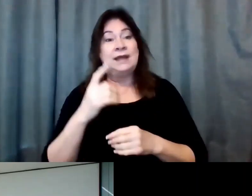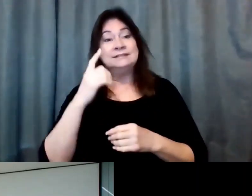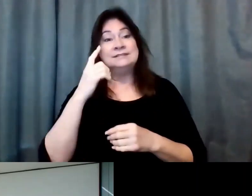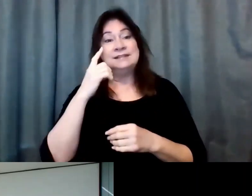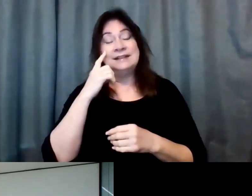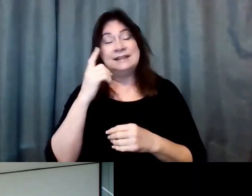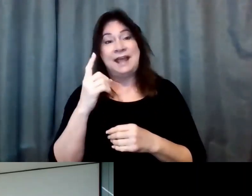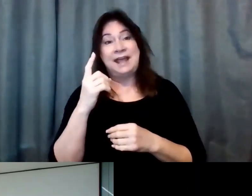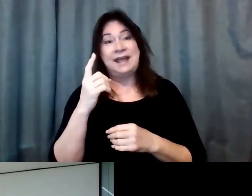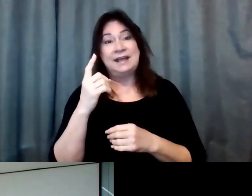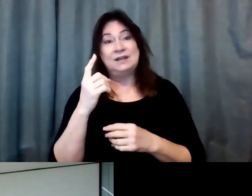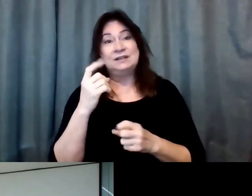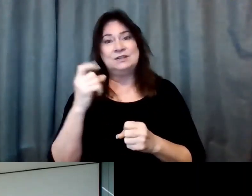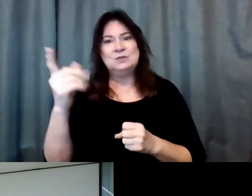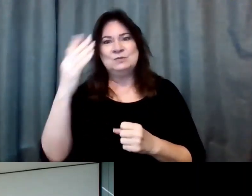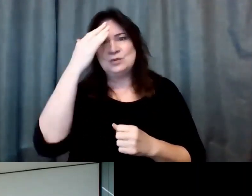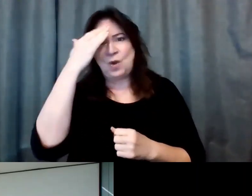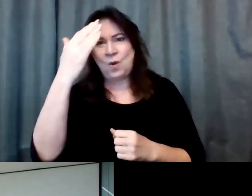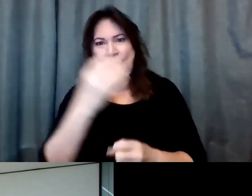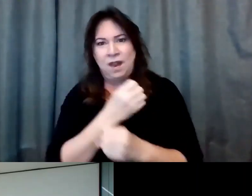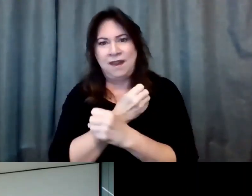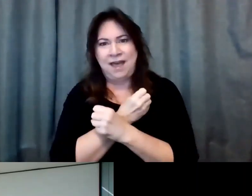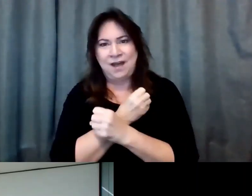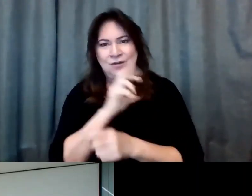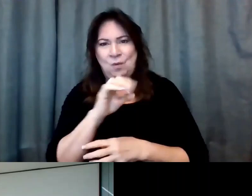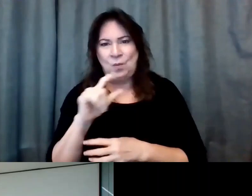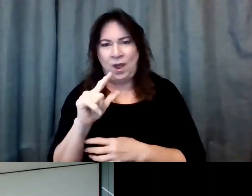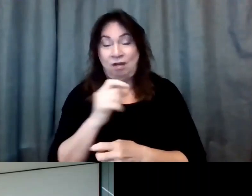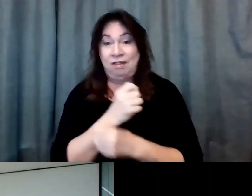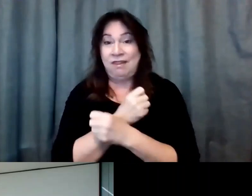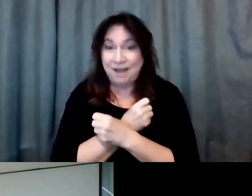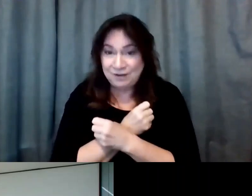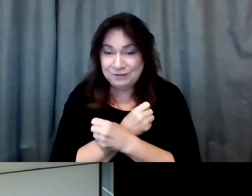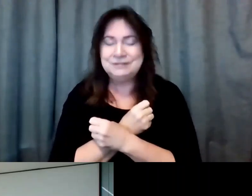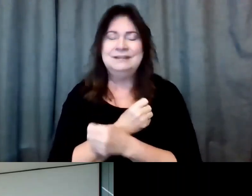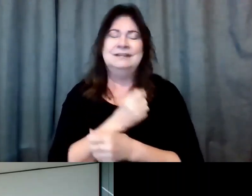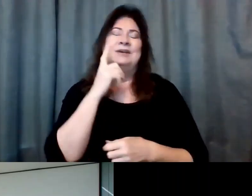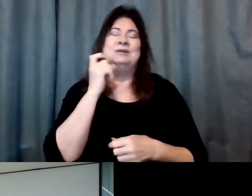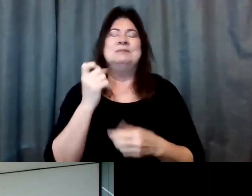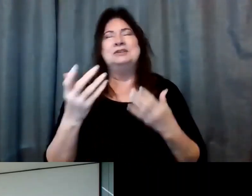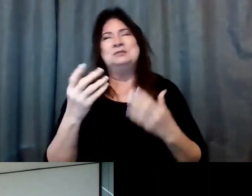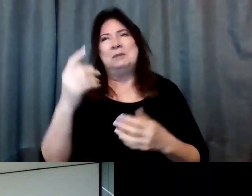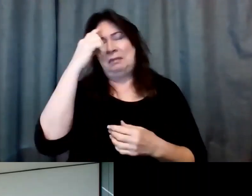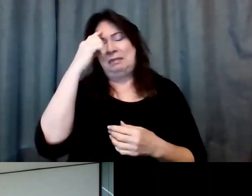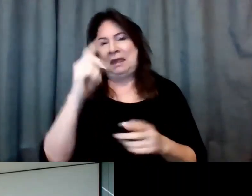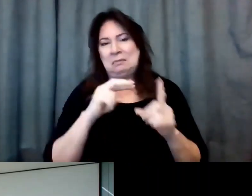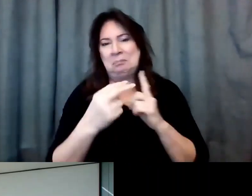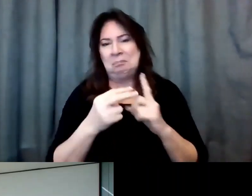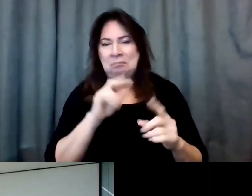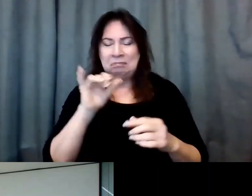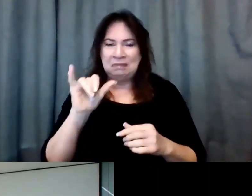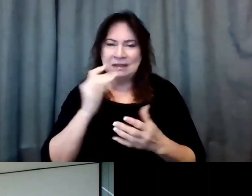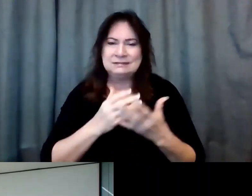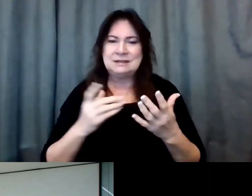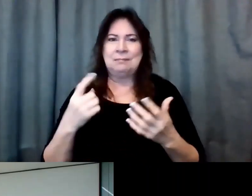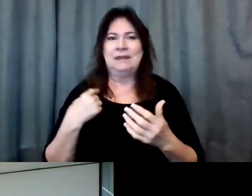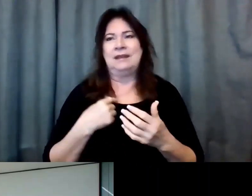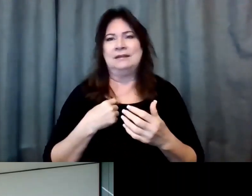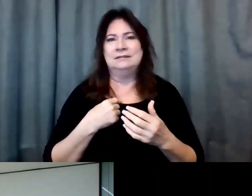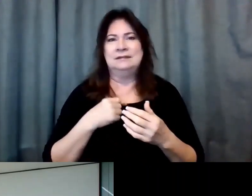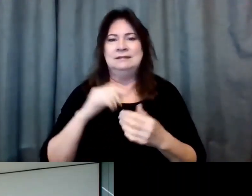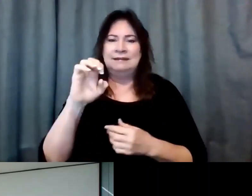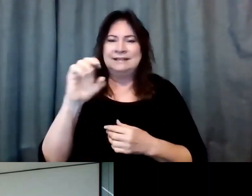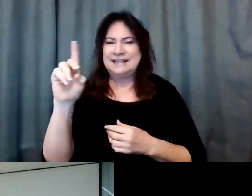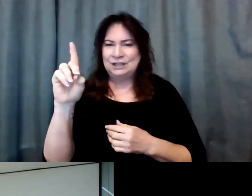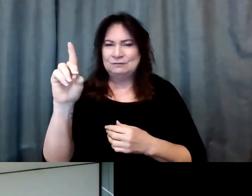and love well. I say love well. Of course, one might view that as something that an executive